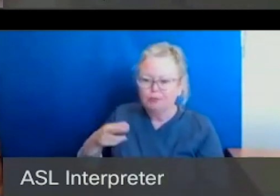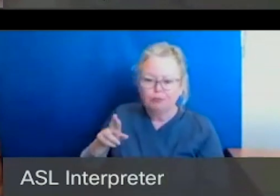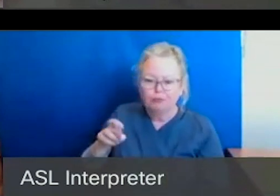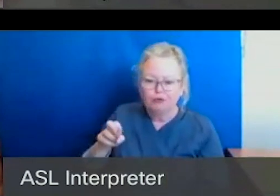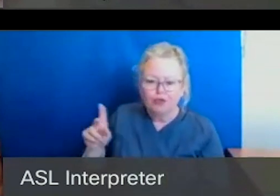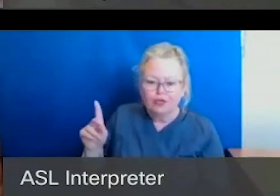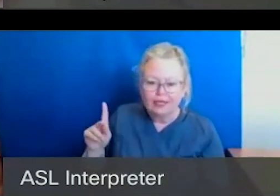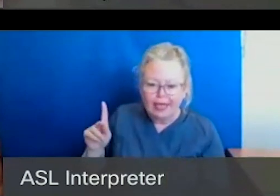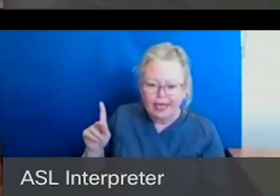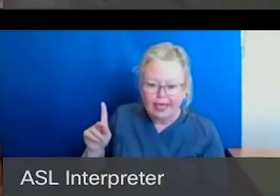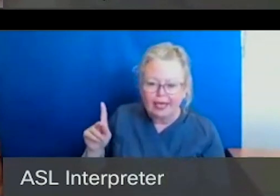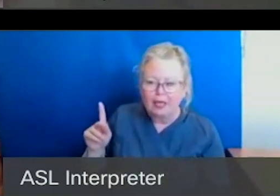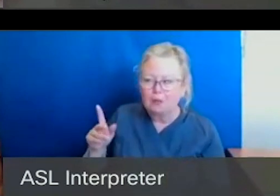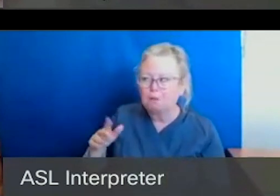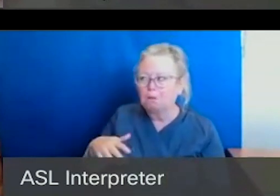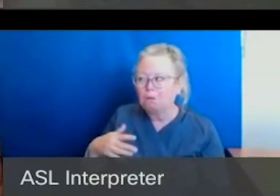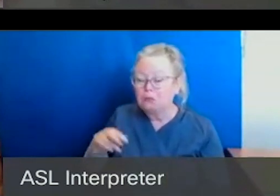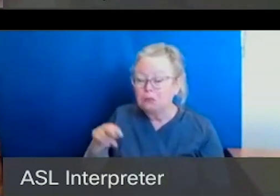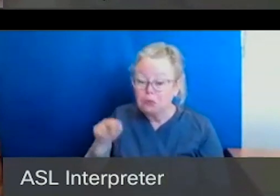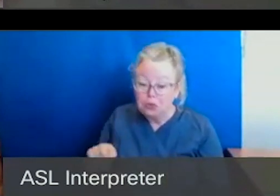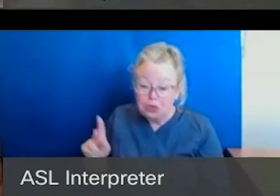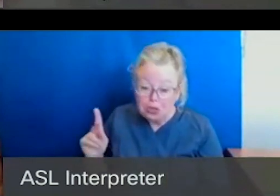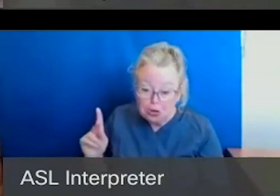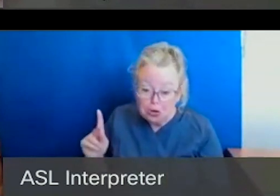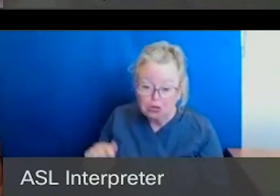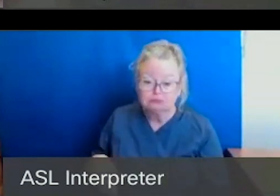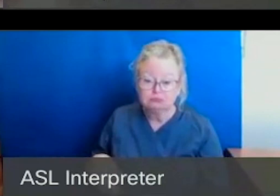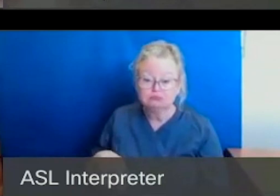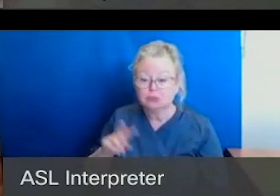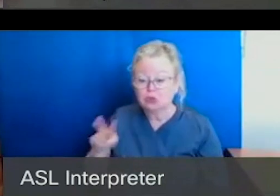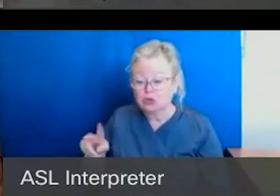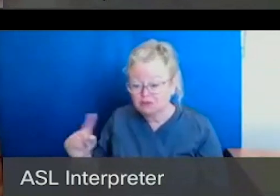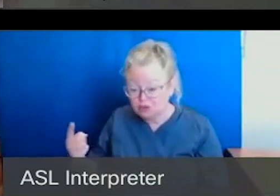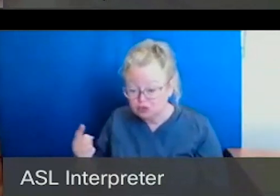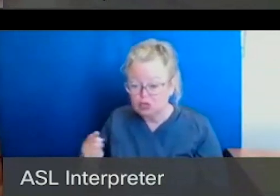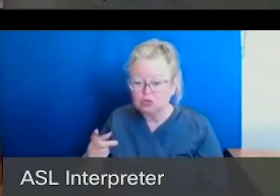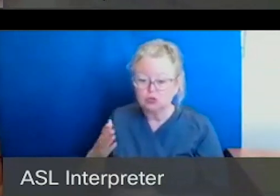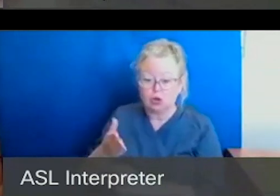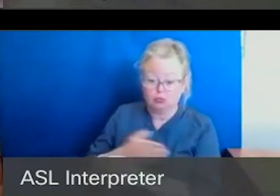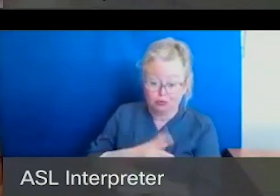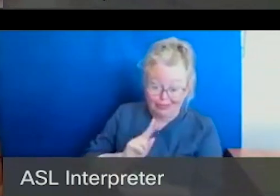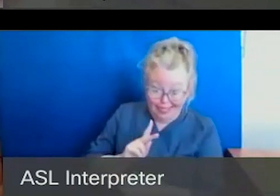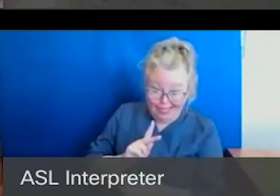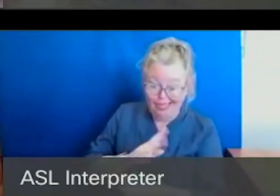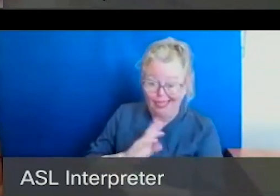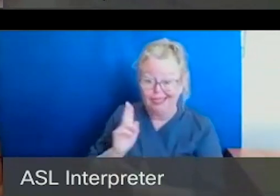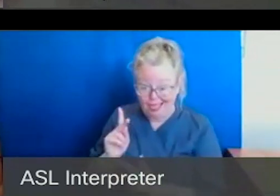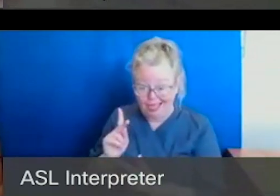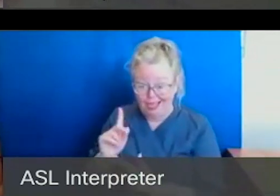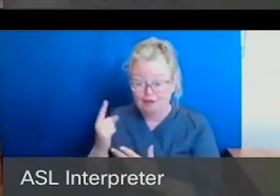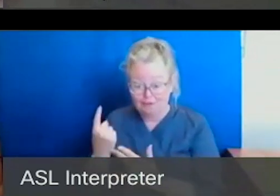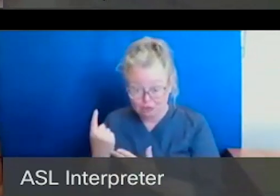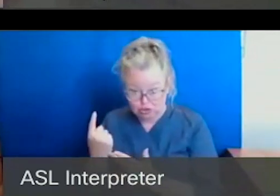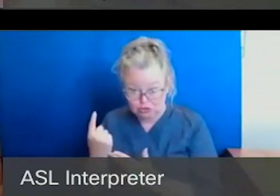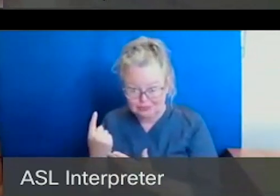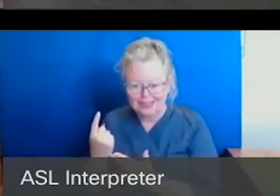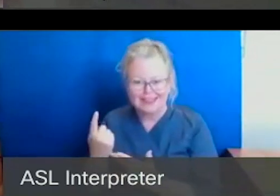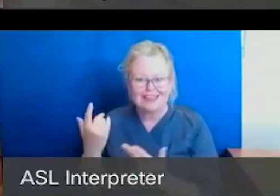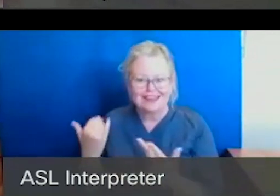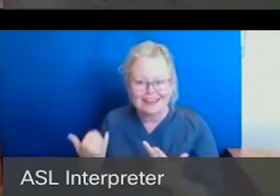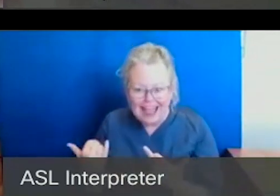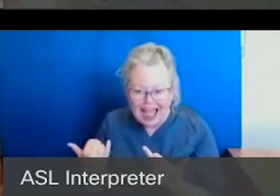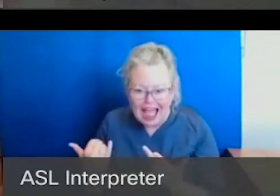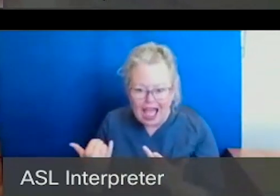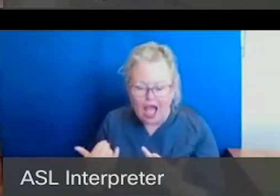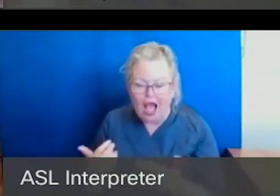even kindergarten, and maybe first grade outcomes in an old project. But now you have the ability to follow these students up through elementary,